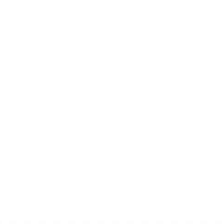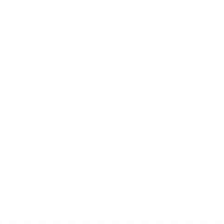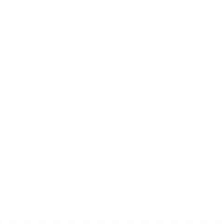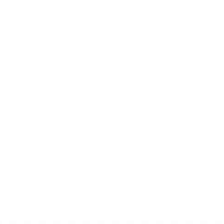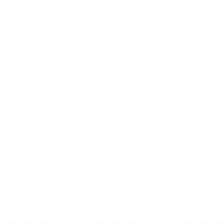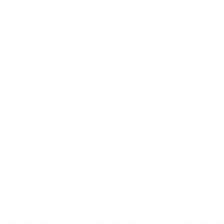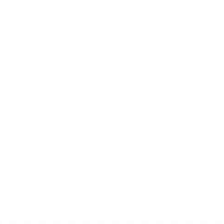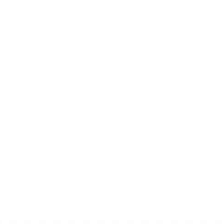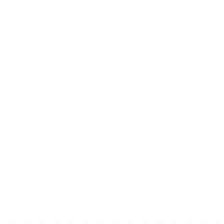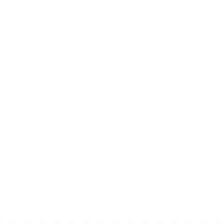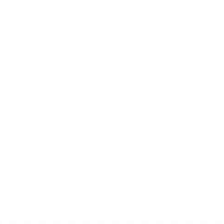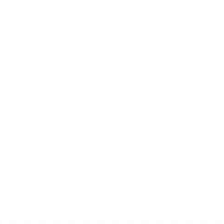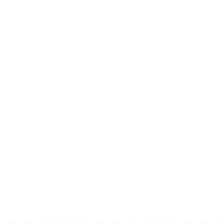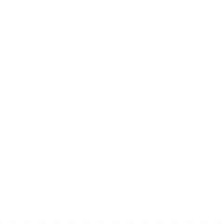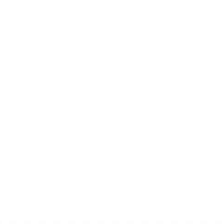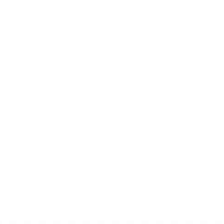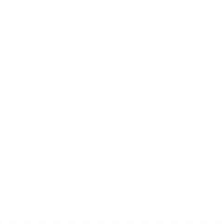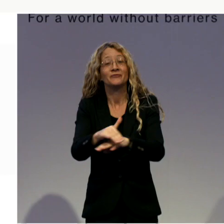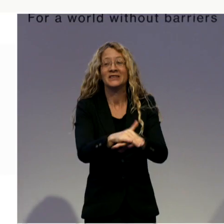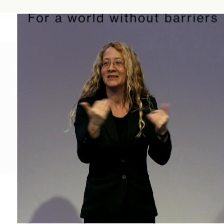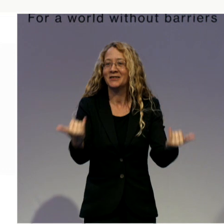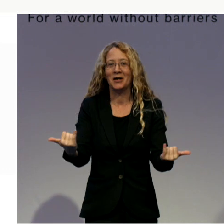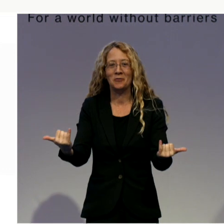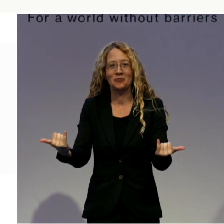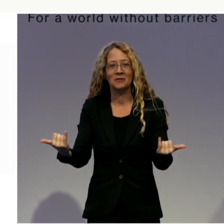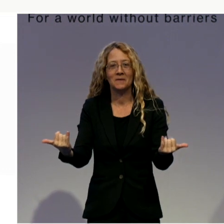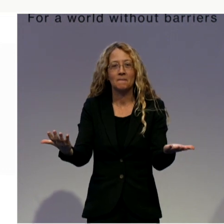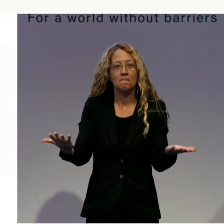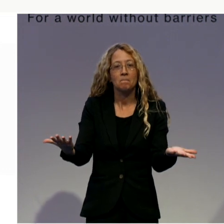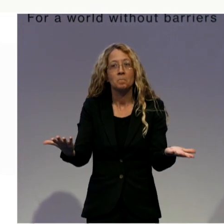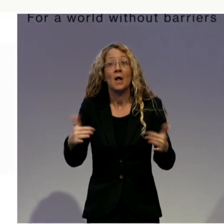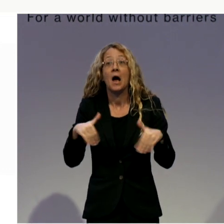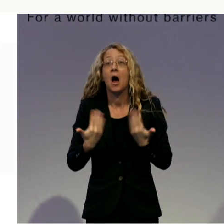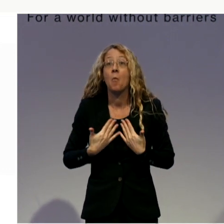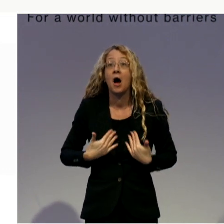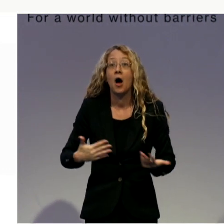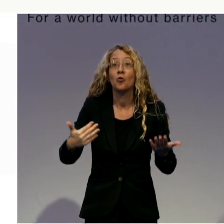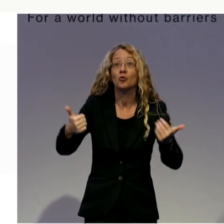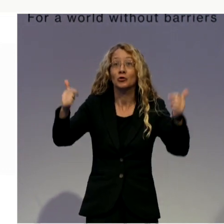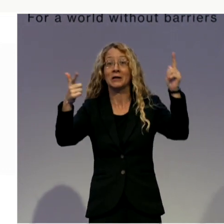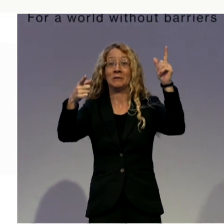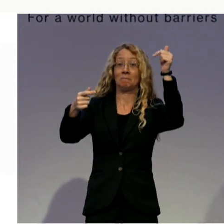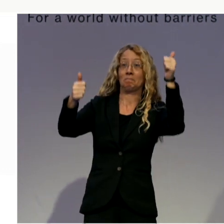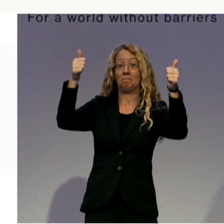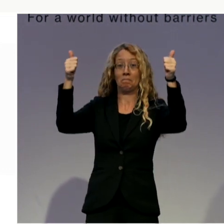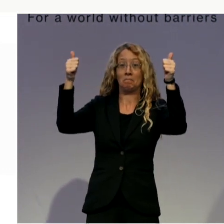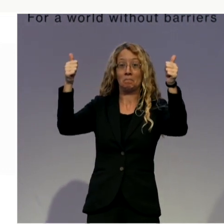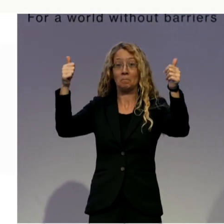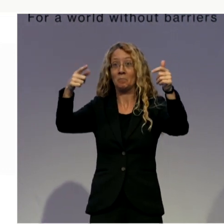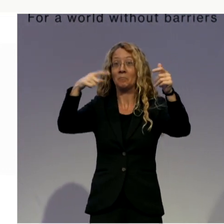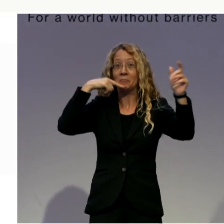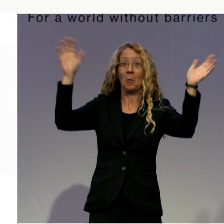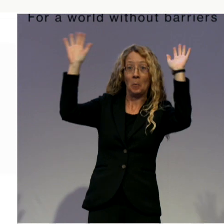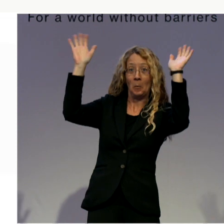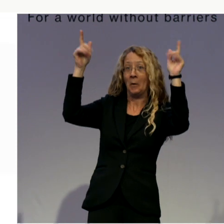Okay, good afternoon, everyone. How are we doing? Good. Come on, give me some sound. Thank you, thank you.